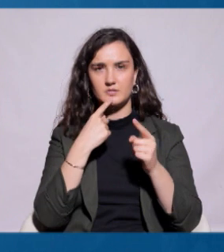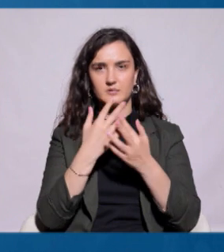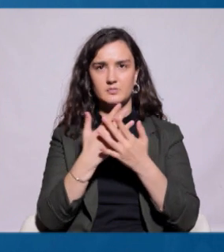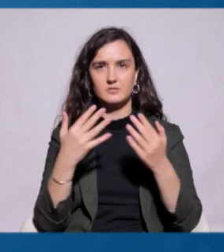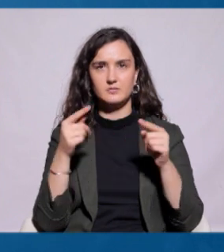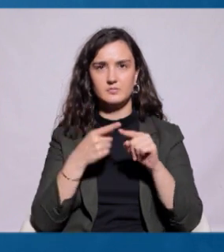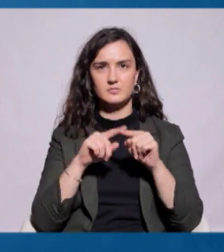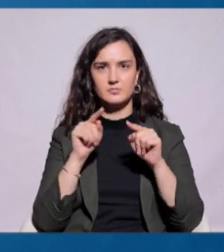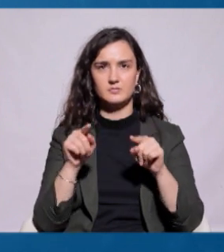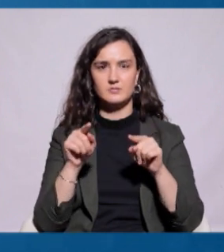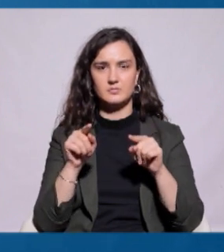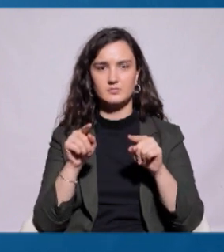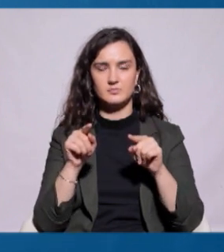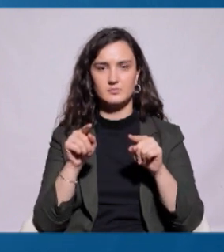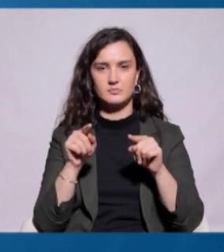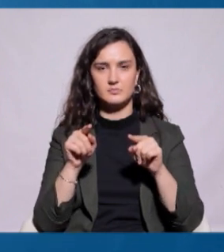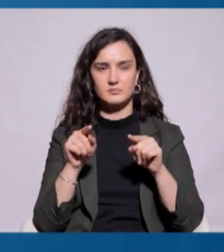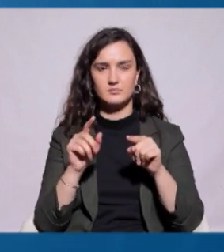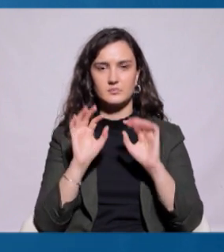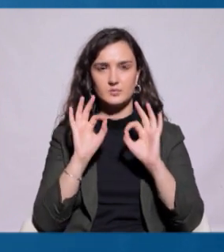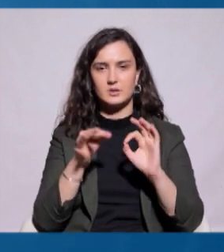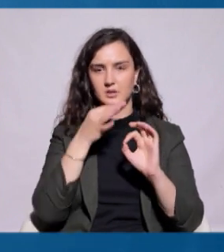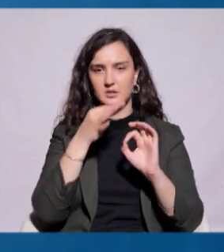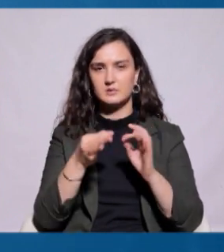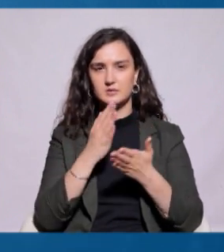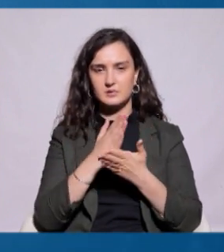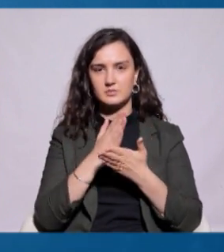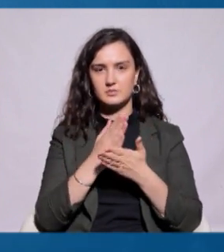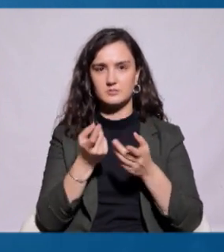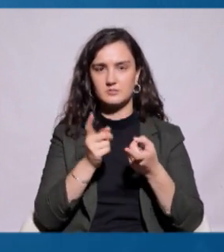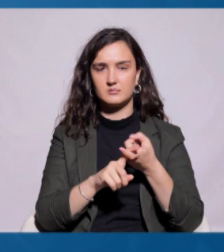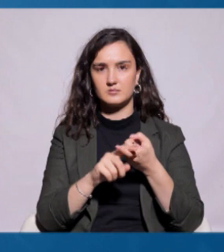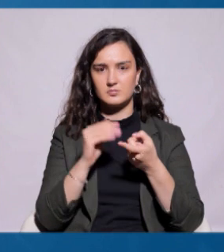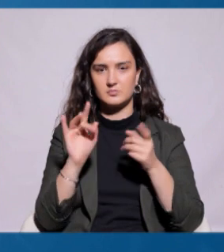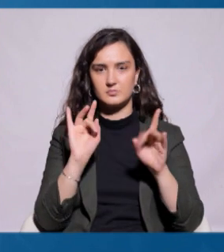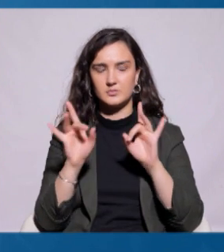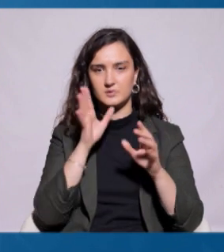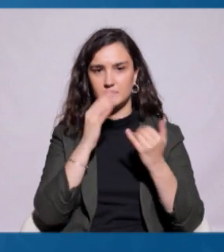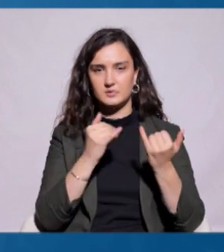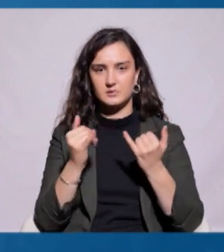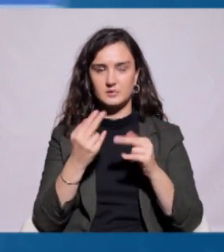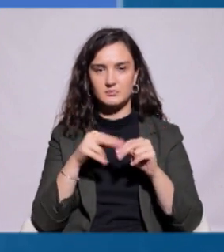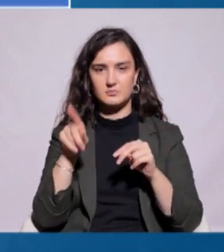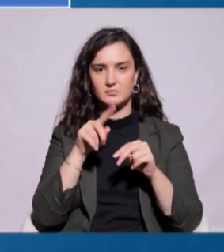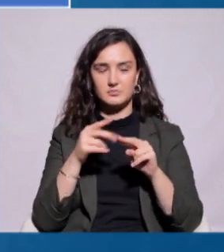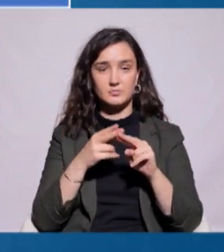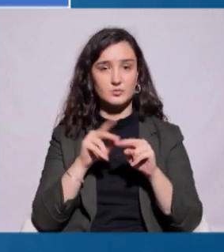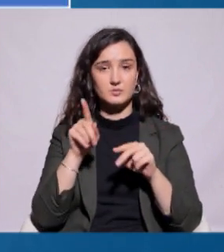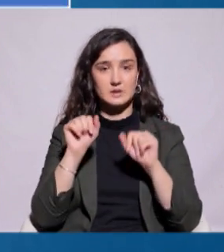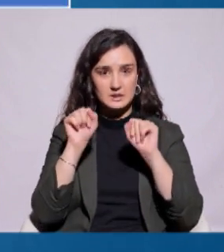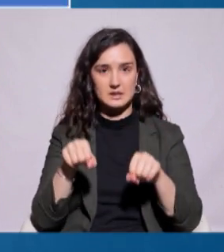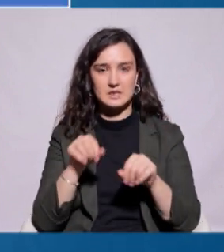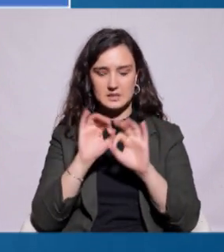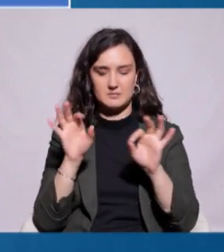languages, including Chinese. The right answer in this case is related to the present time. He's amazing because he